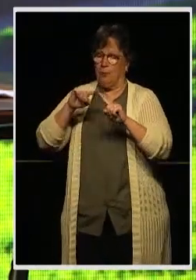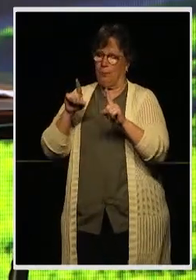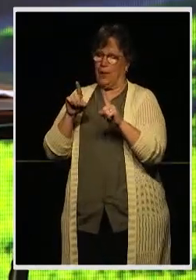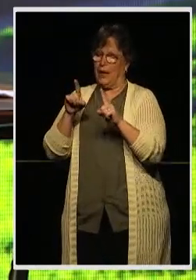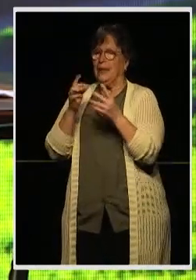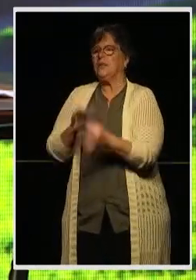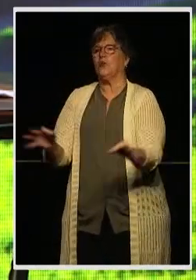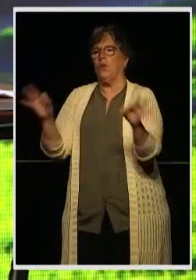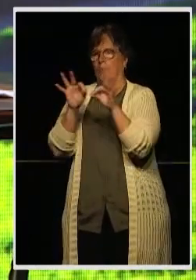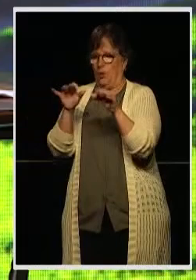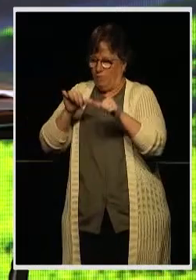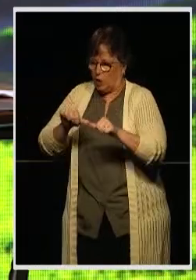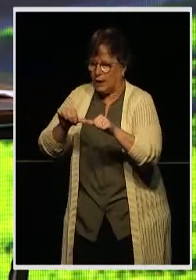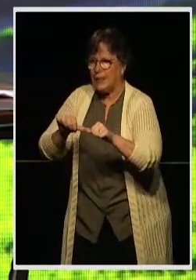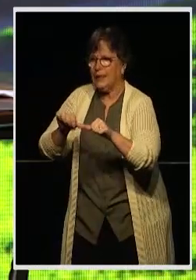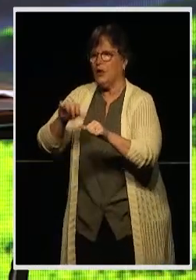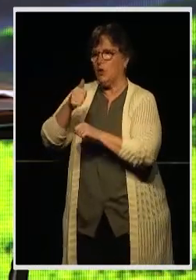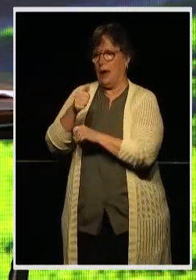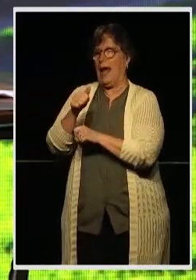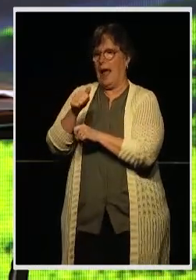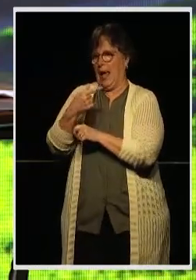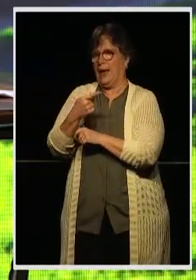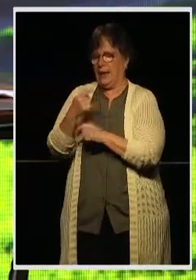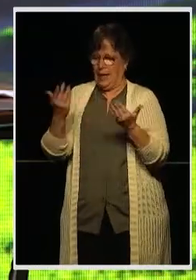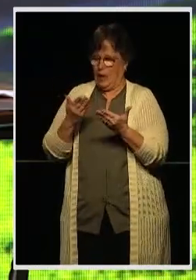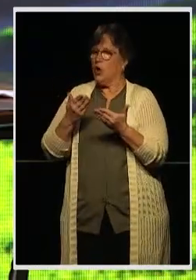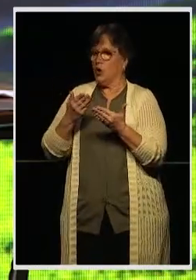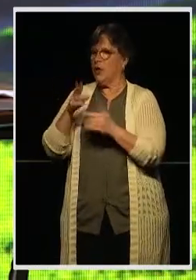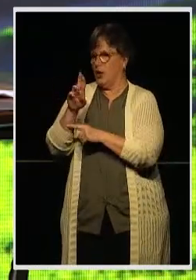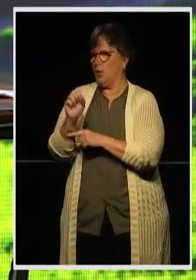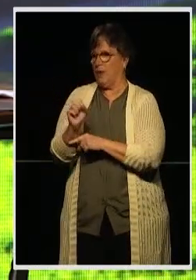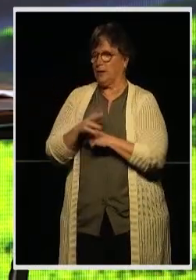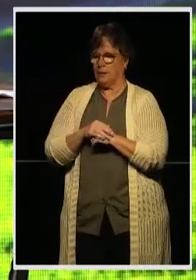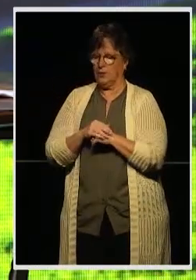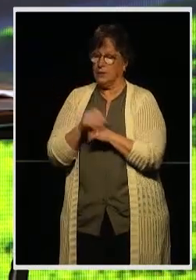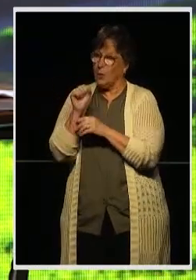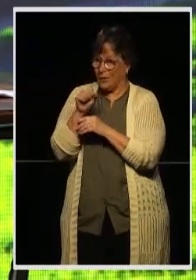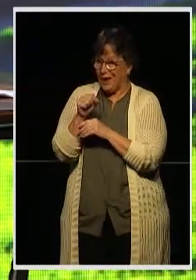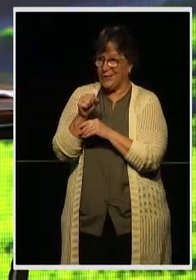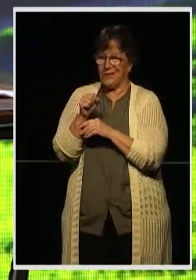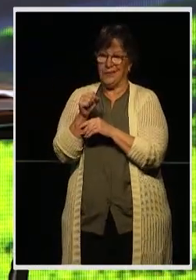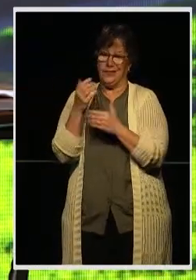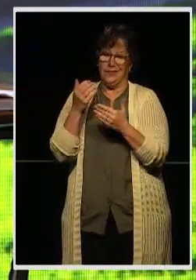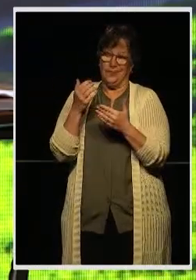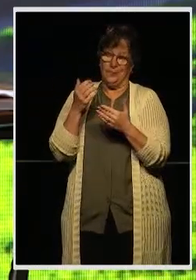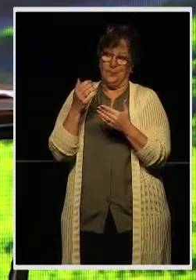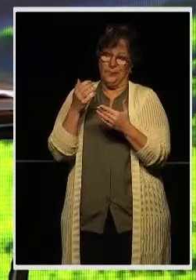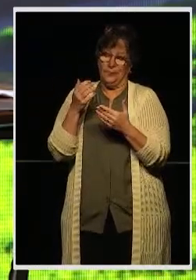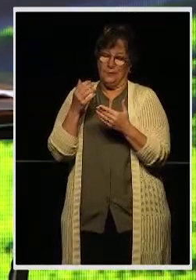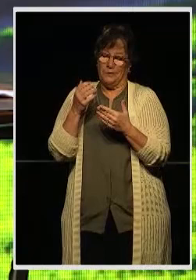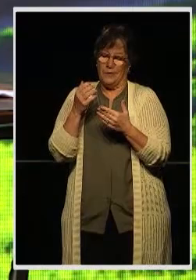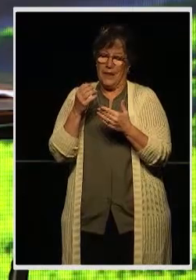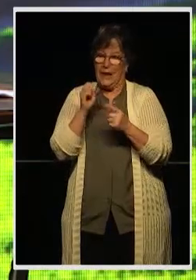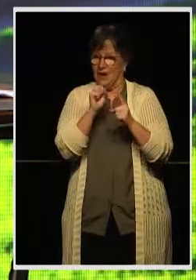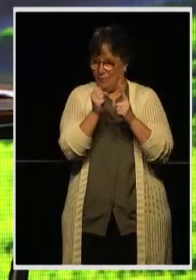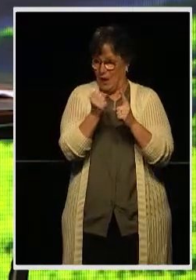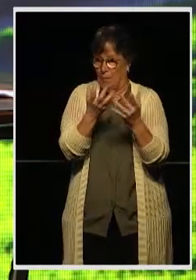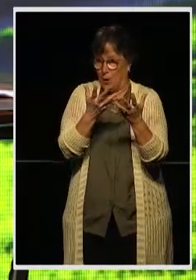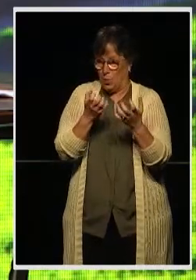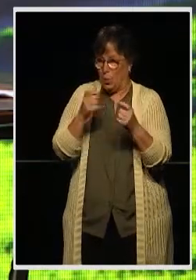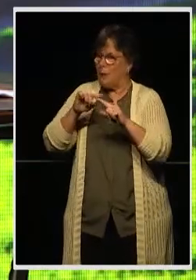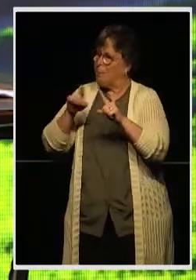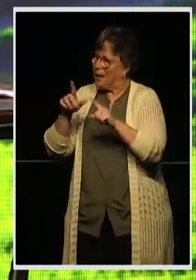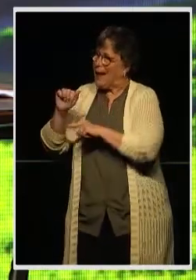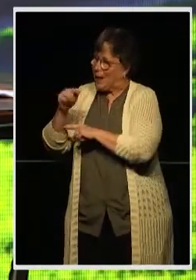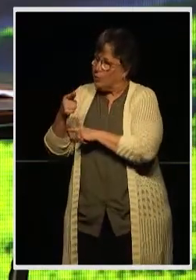long-term sustainability of agriculture in the US. So it's kind of, you know, yes, as an environmentalist we want it, but also as somebody who cares greatly about the